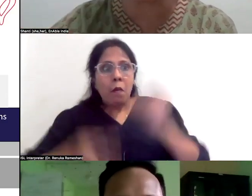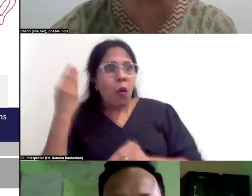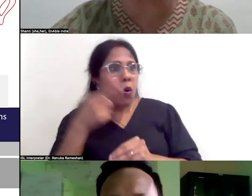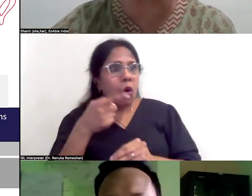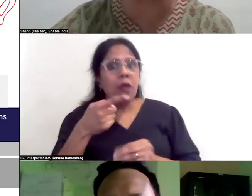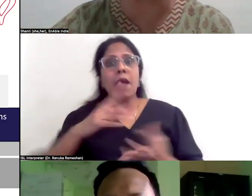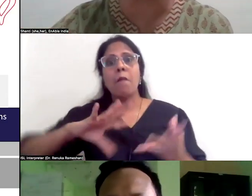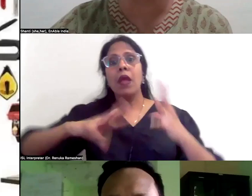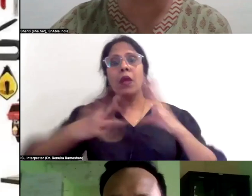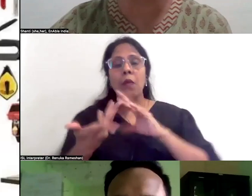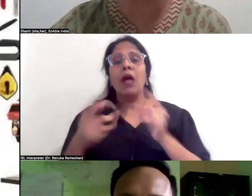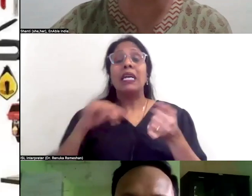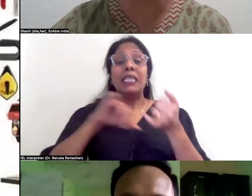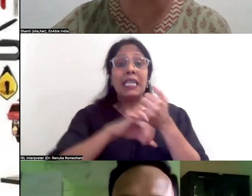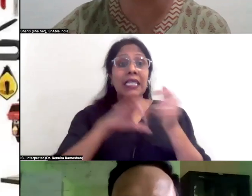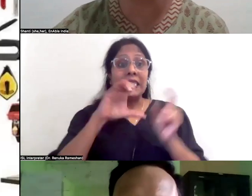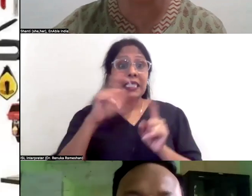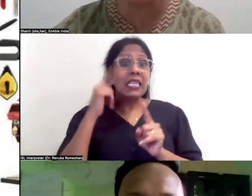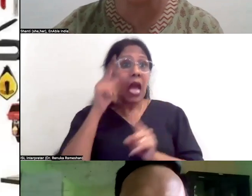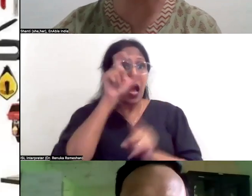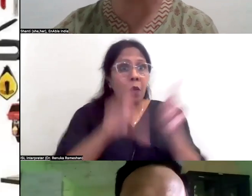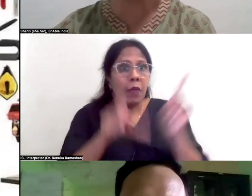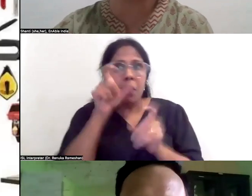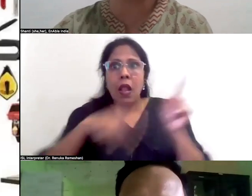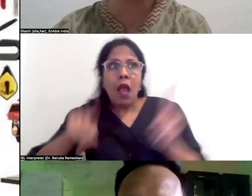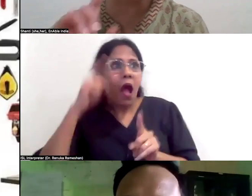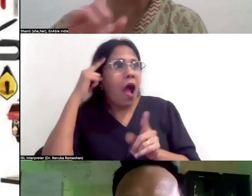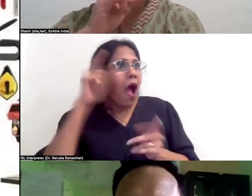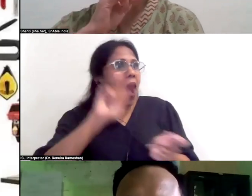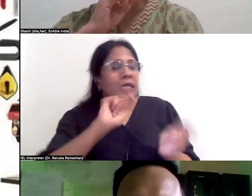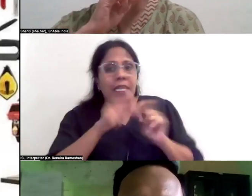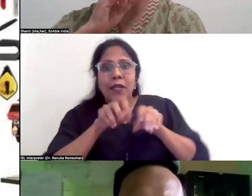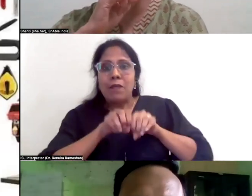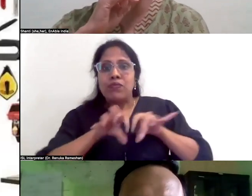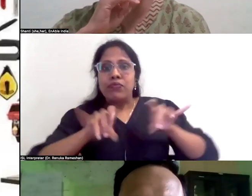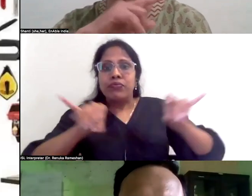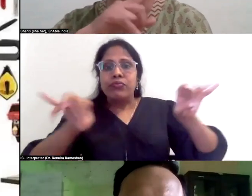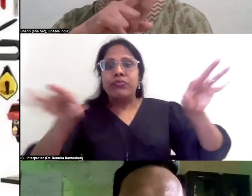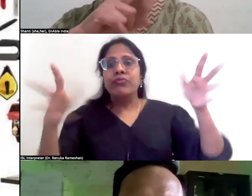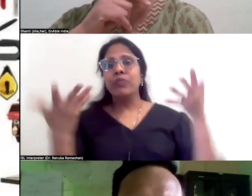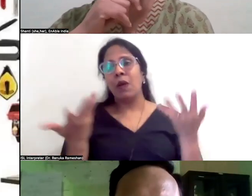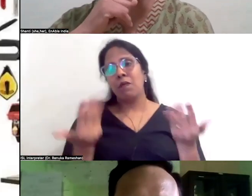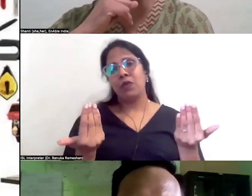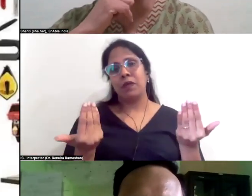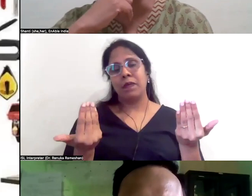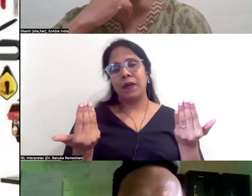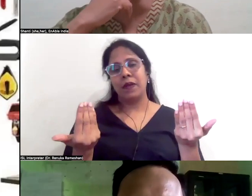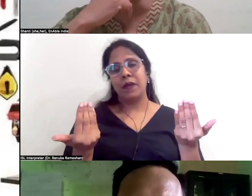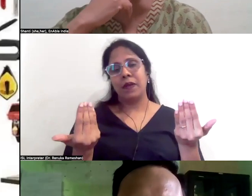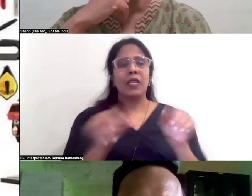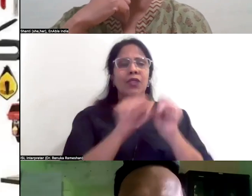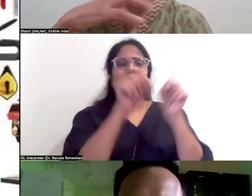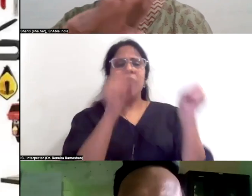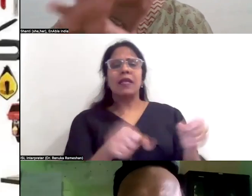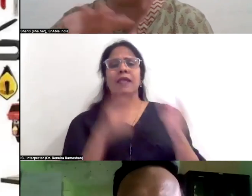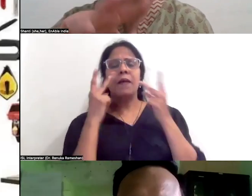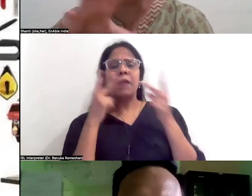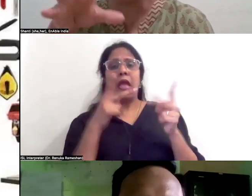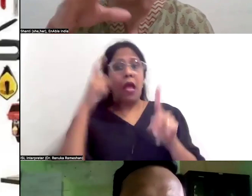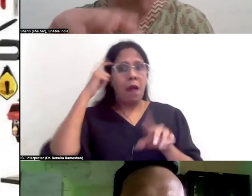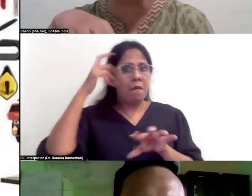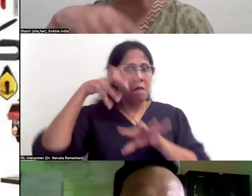people with spinal cord injury, right? So the most important thing here to understand is not just about the mental model.